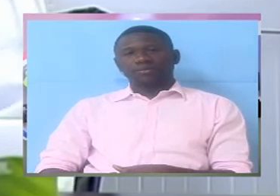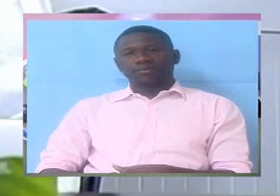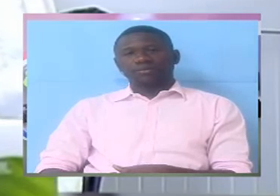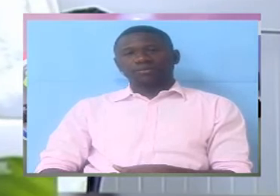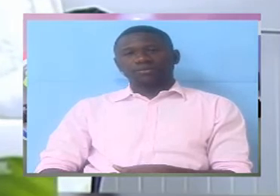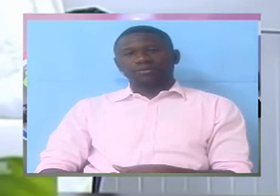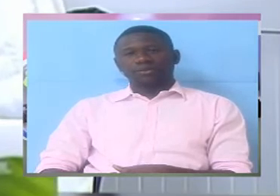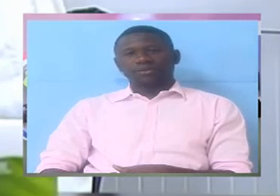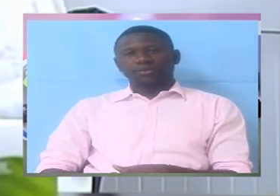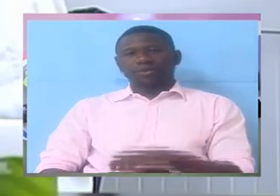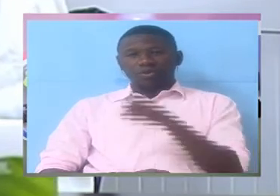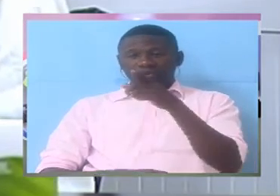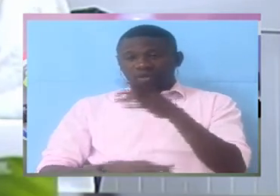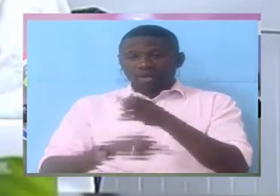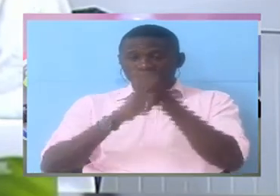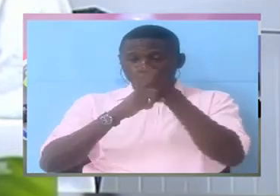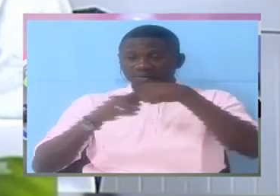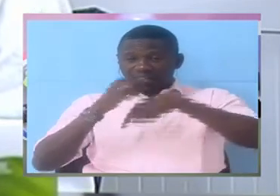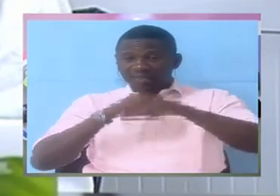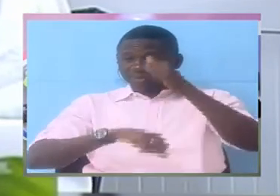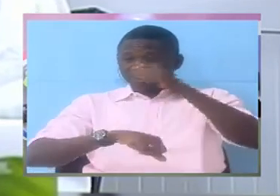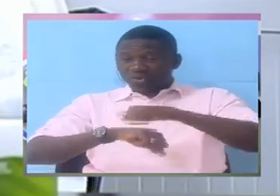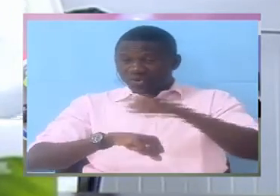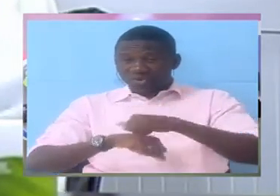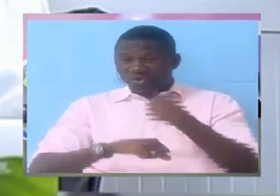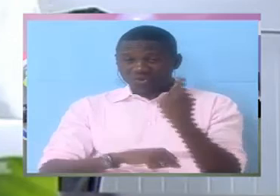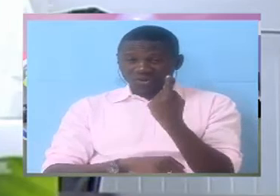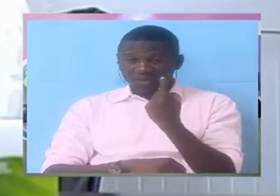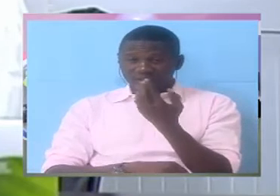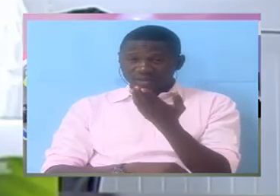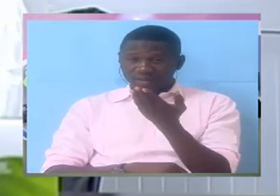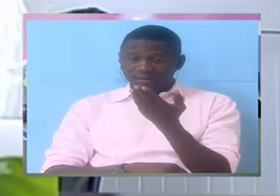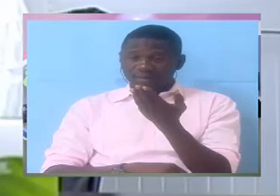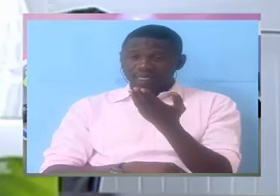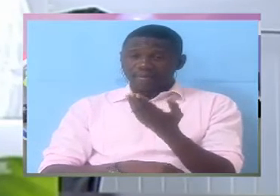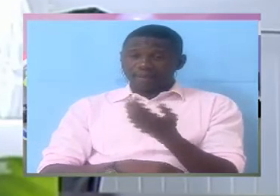You help in torturing.